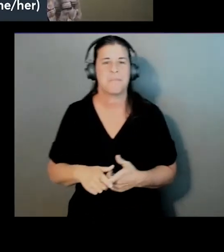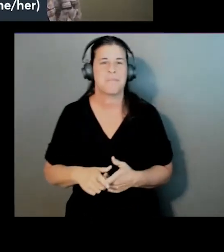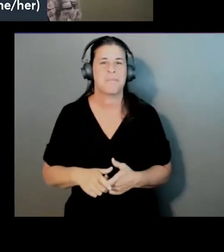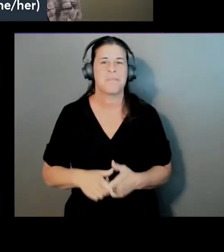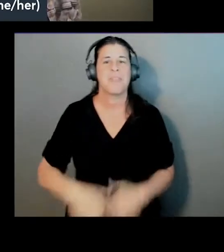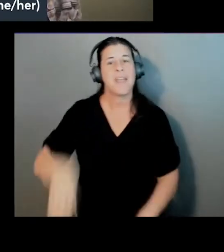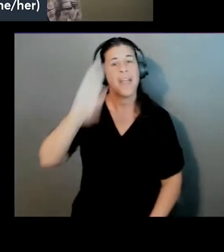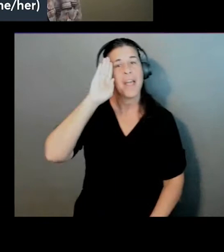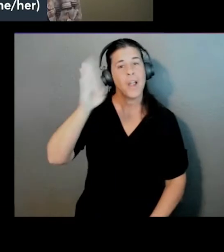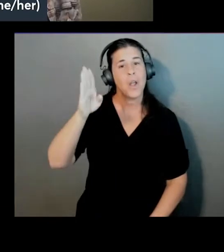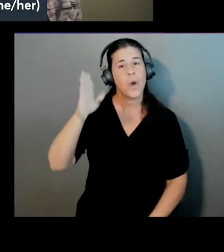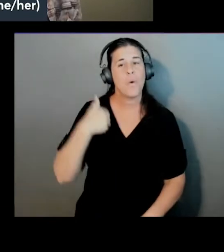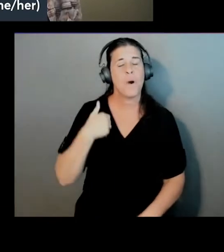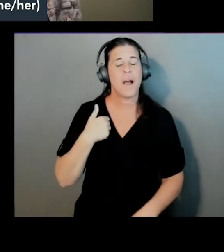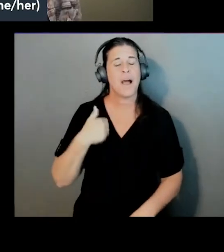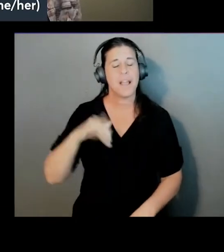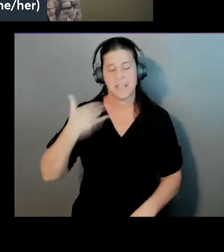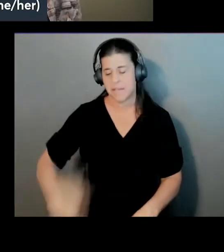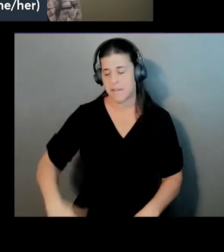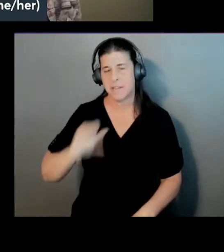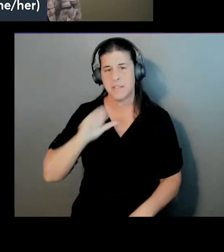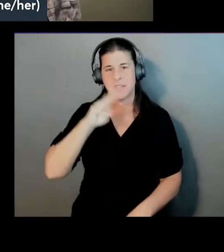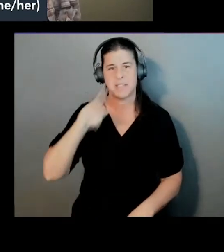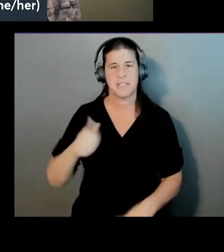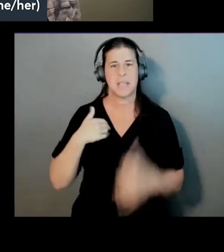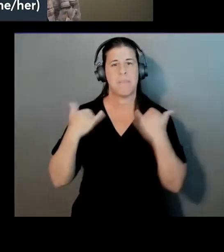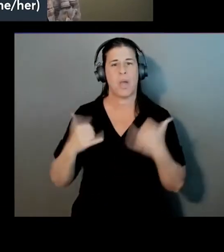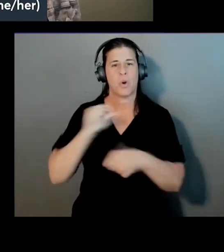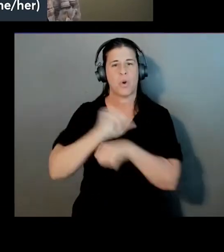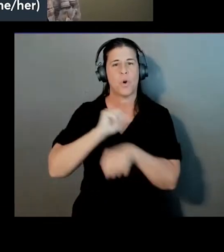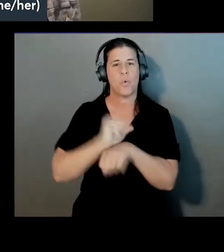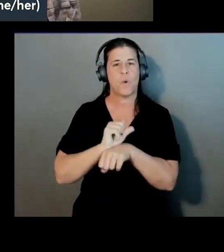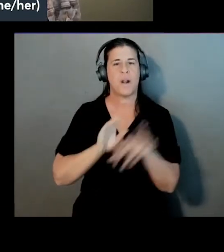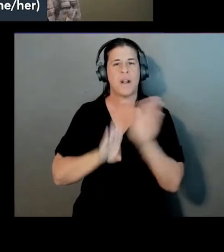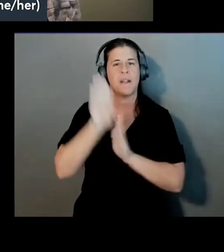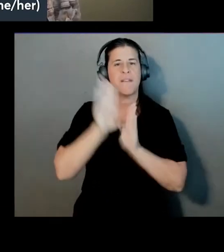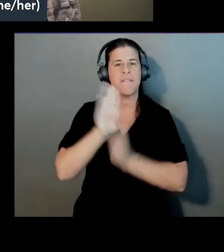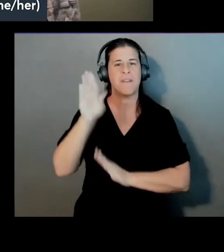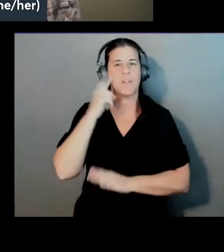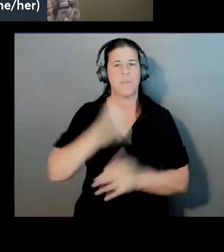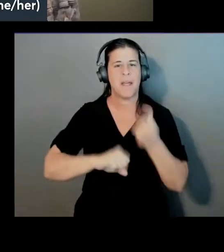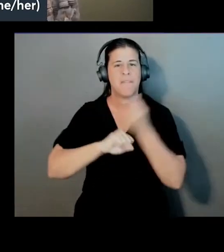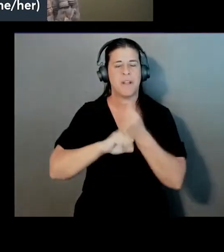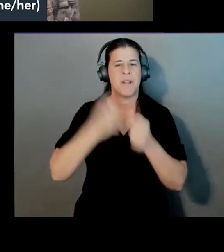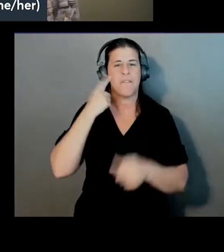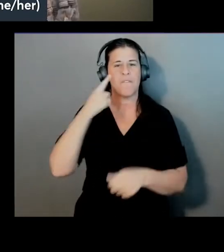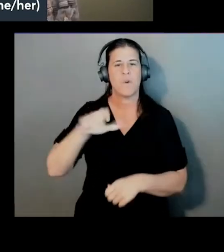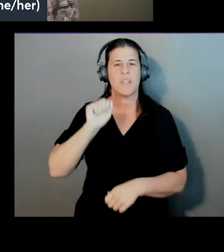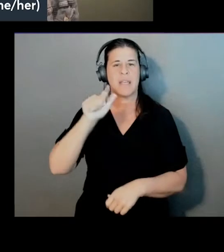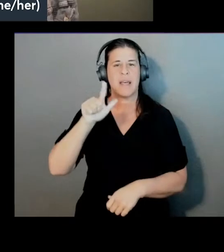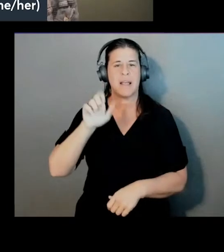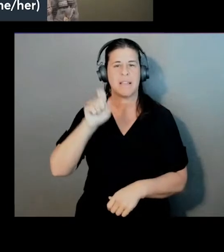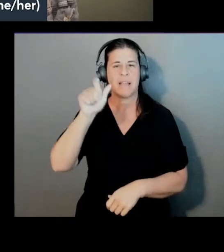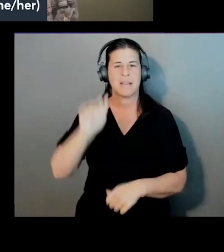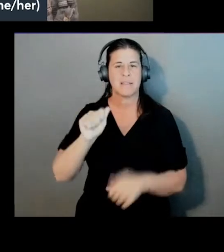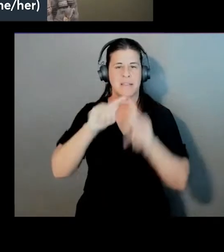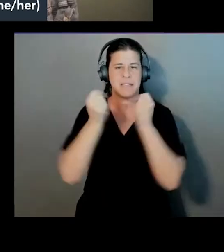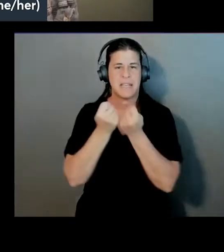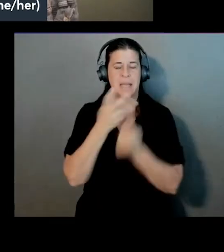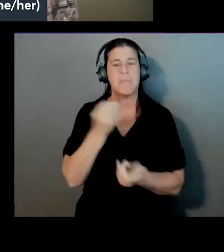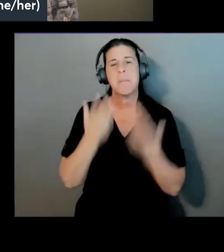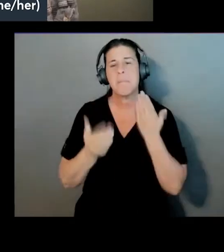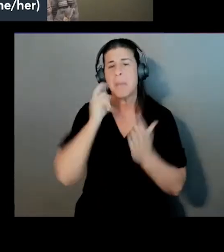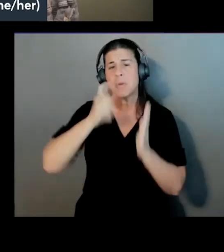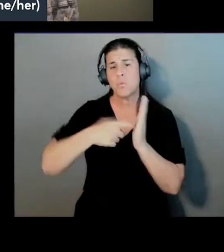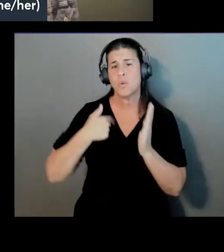Hello, I'm Seema and I currently work as a developer advocate with Alexa team. And you must have seen me